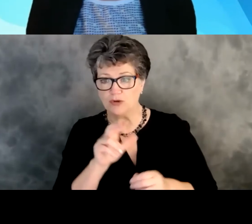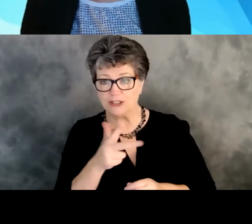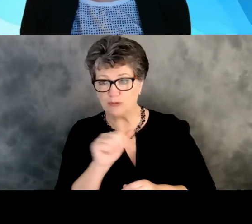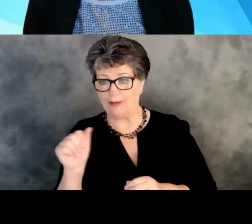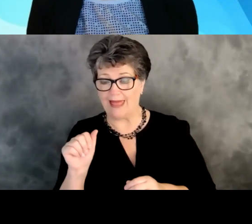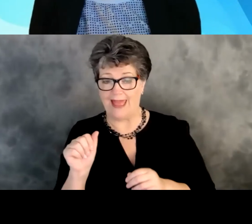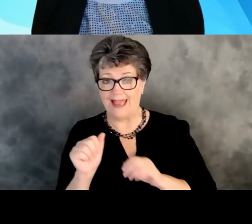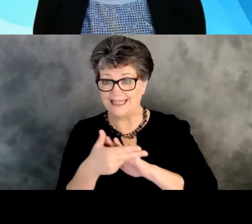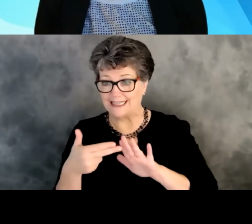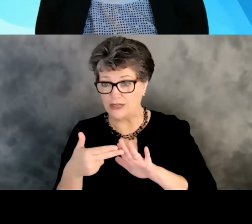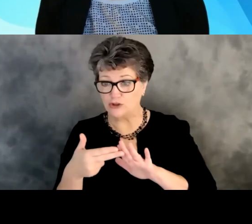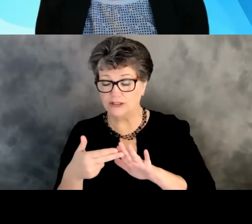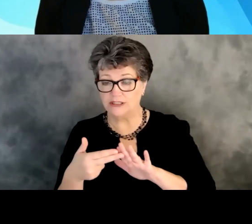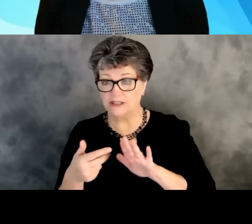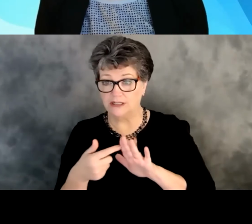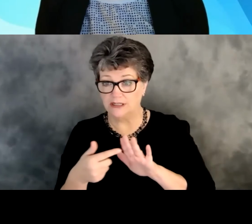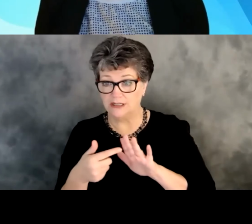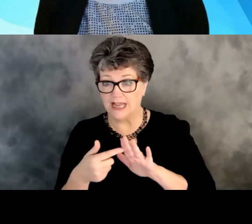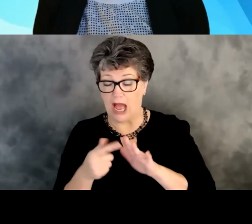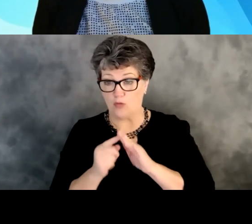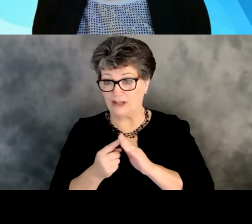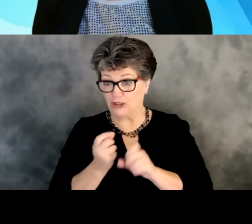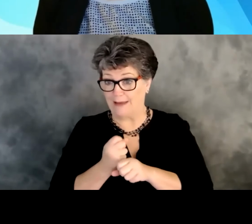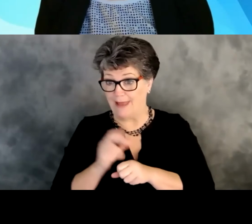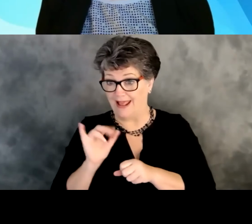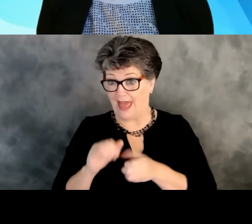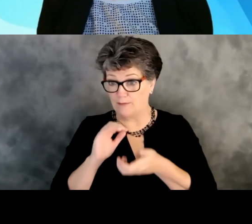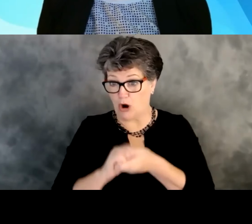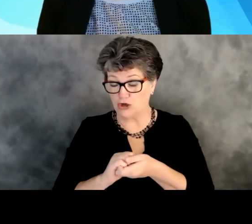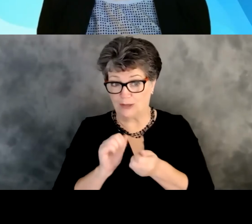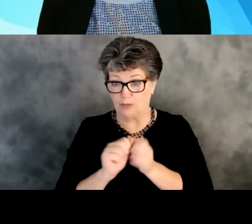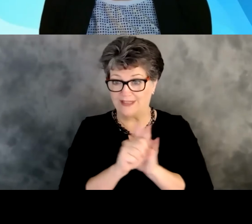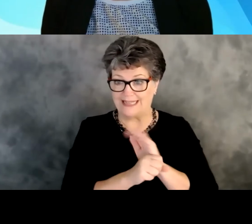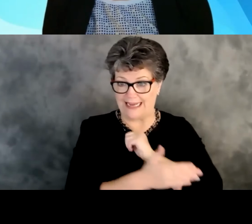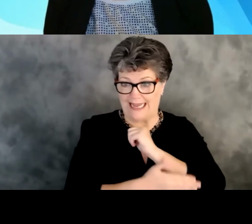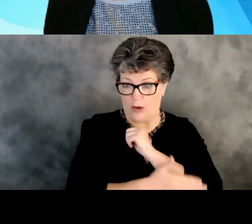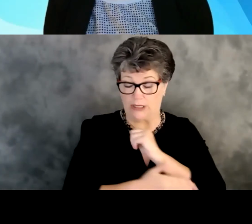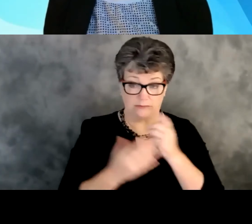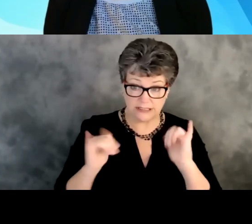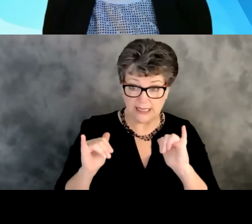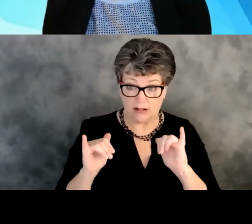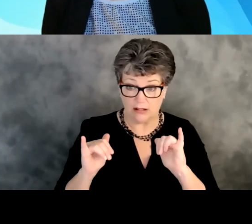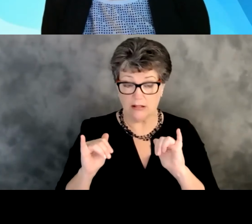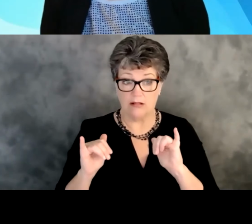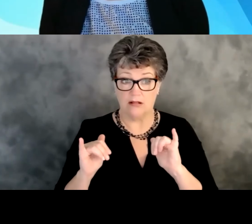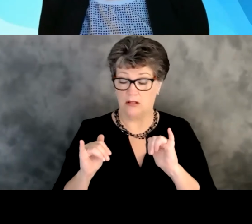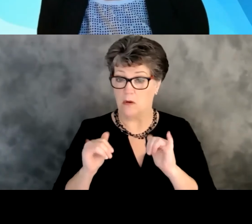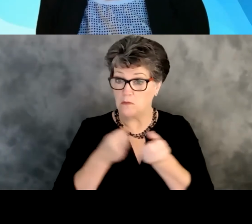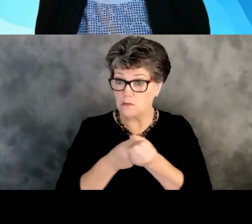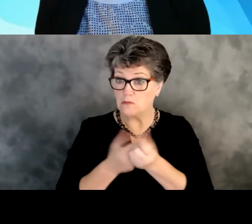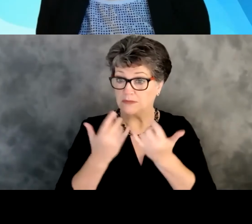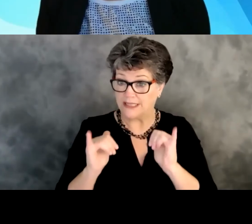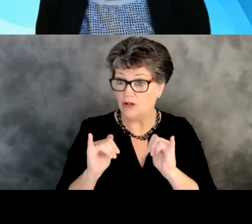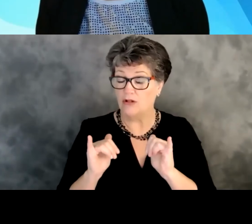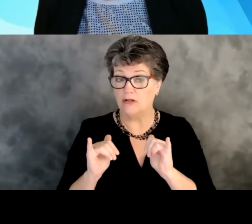designation that's originally made in partnership with the state and county should have an opportunity for